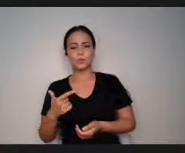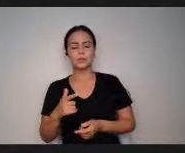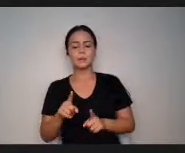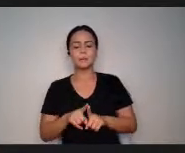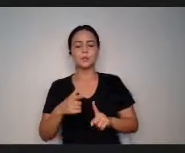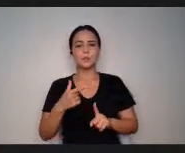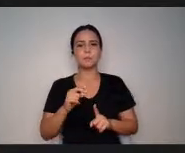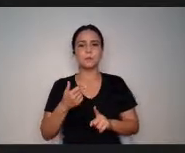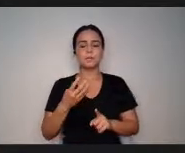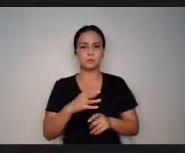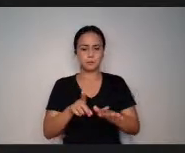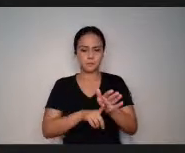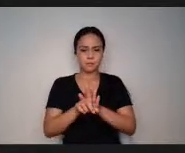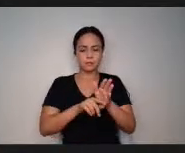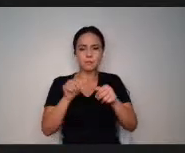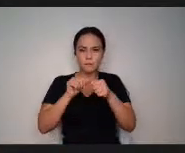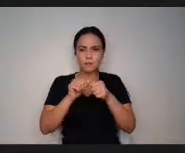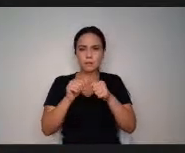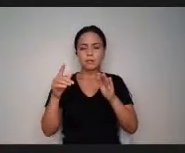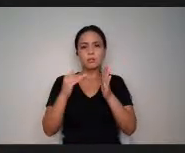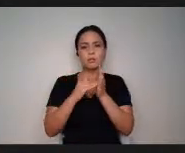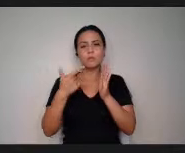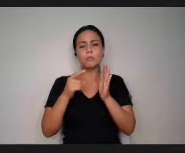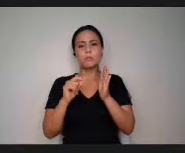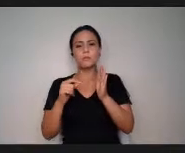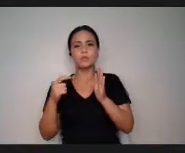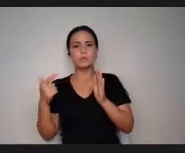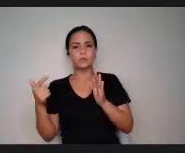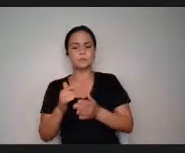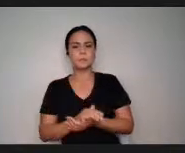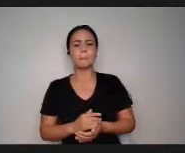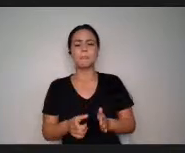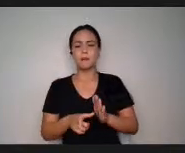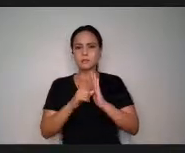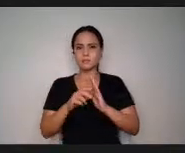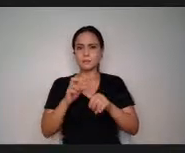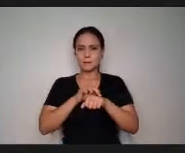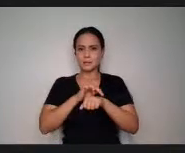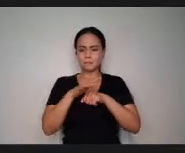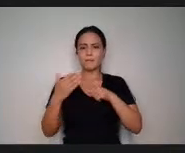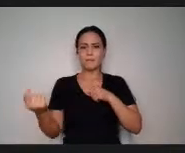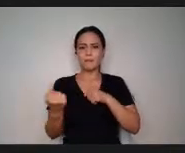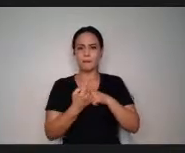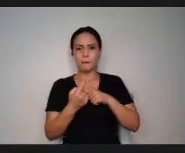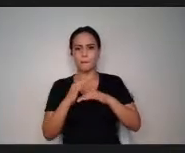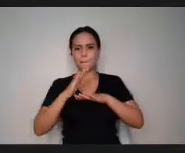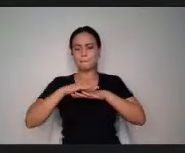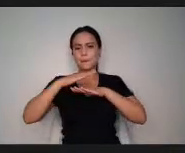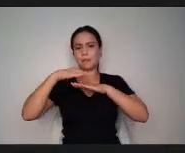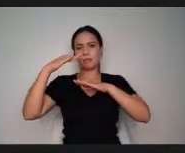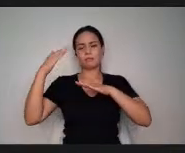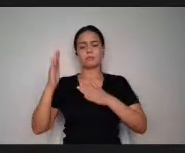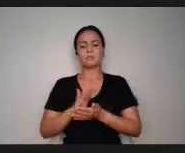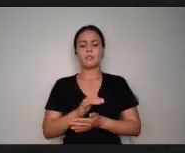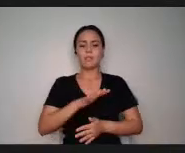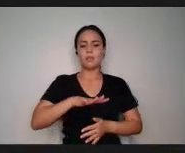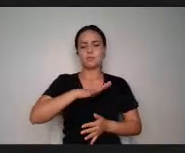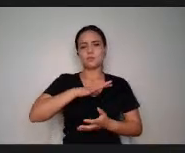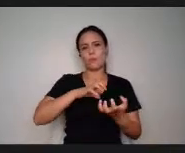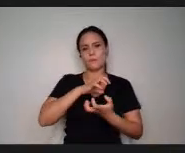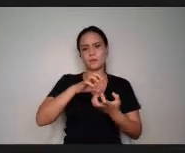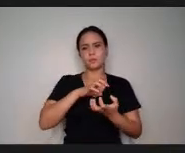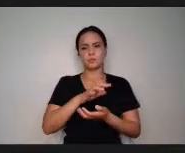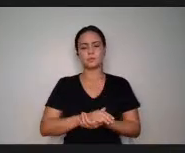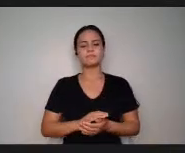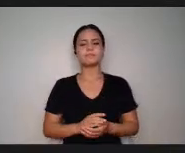the pandemic an increasing trend in more work-family conflict, which might be related to the increase in